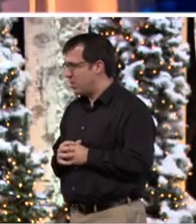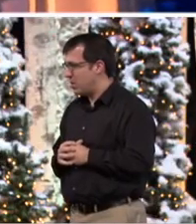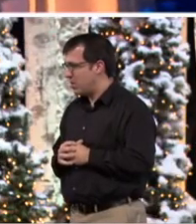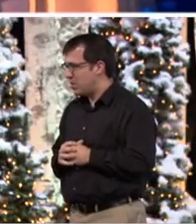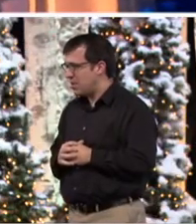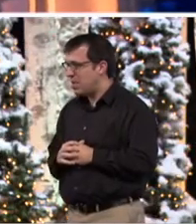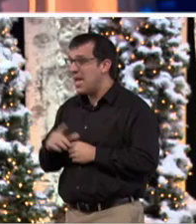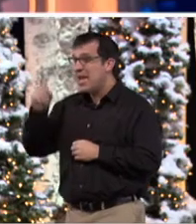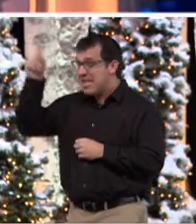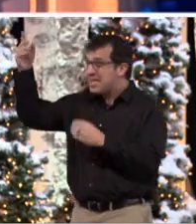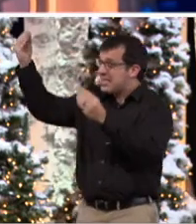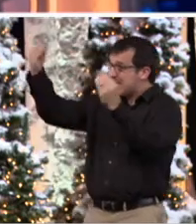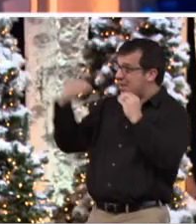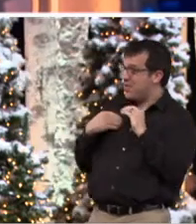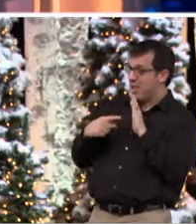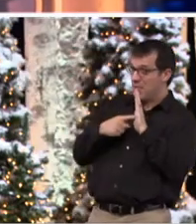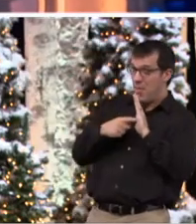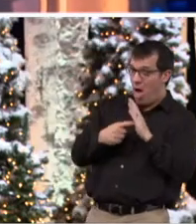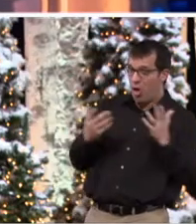He's given us a model.